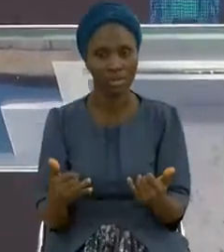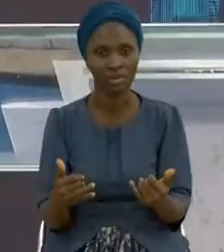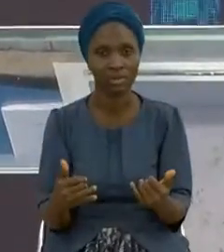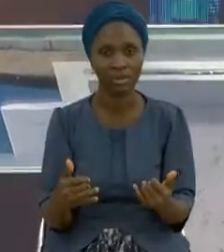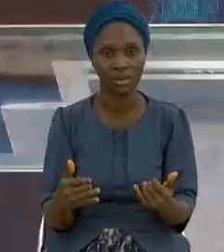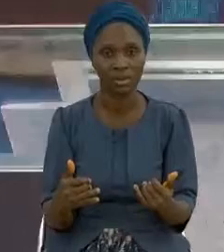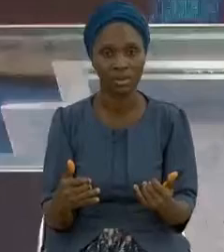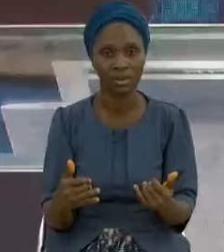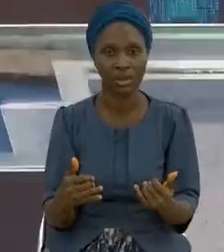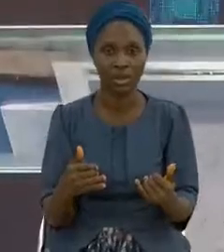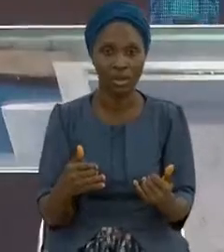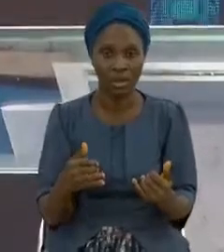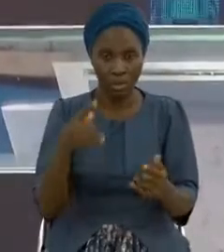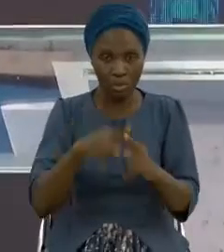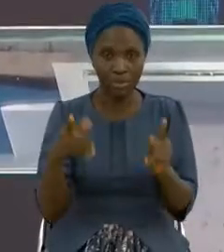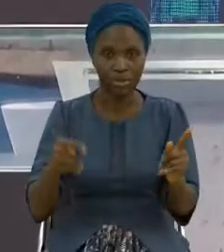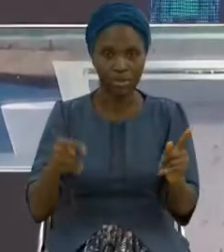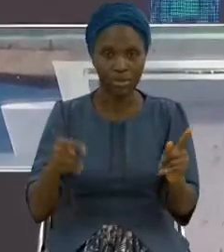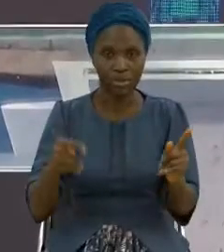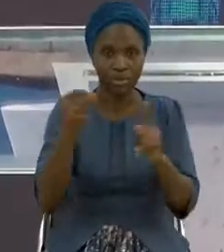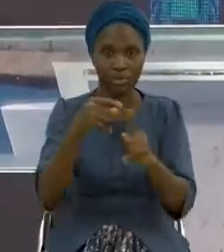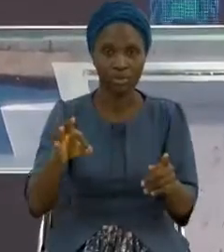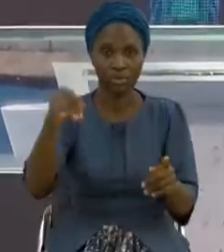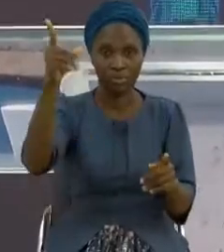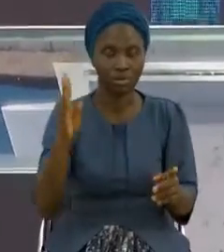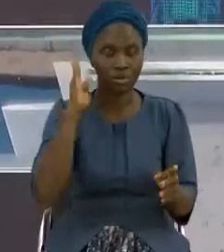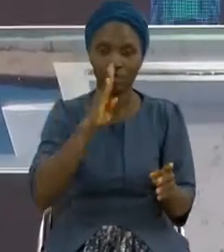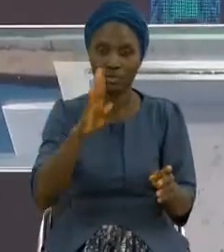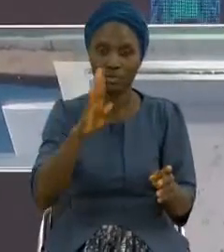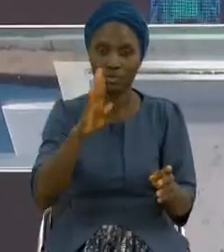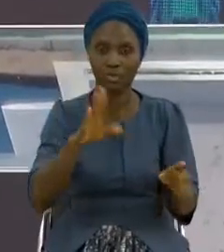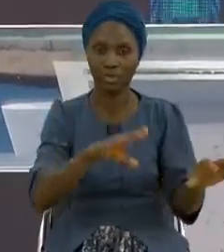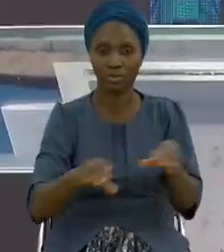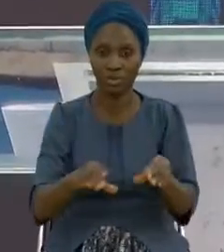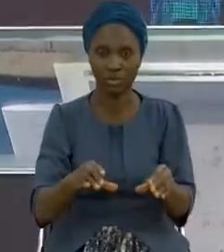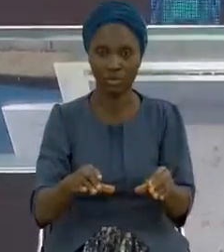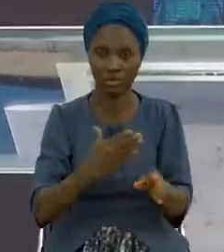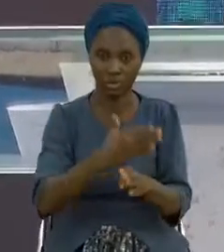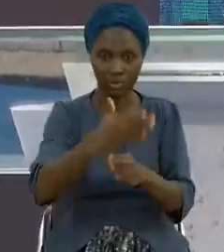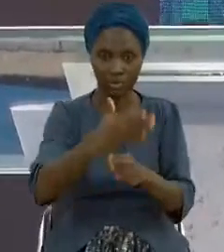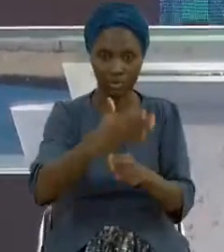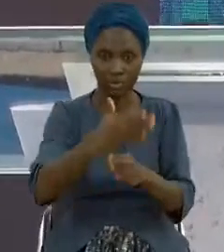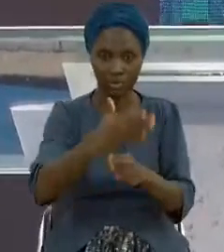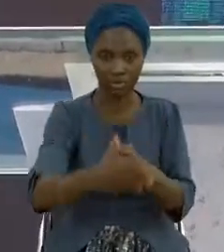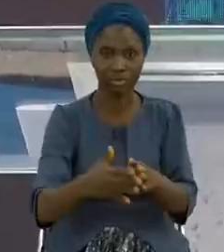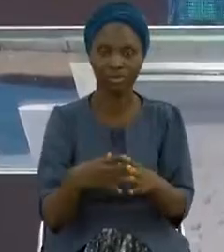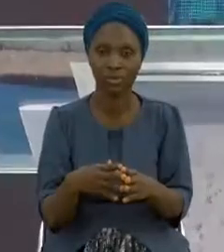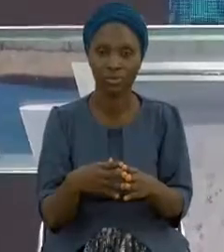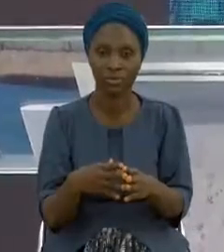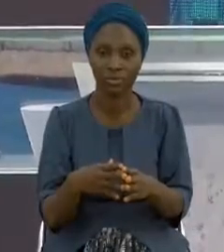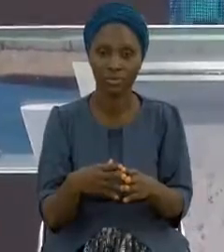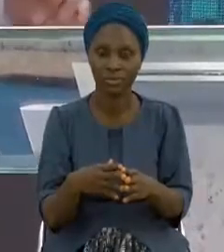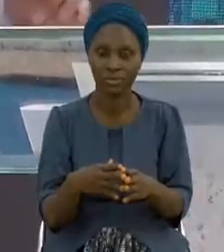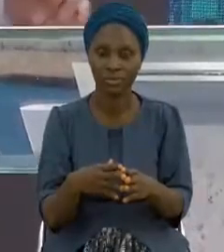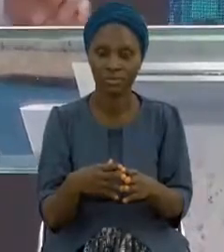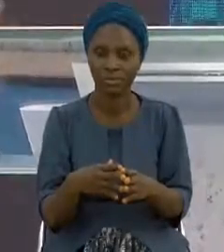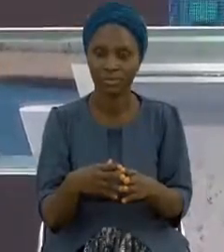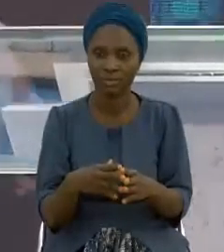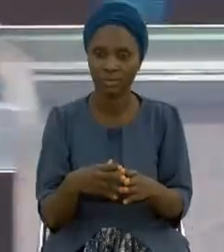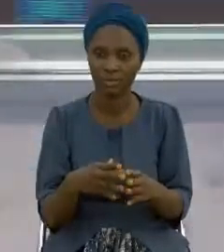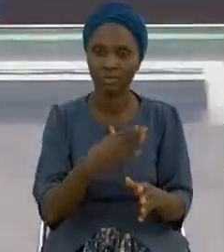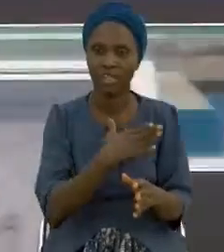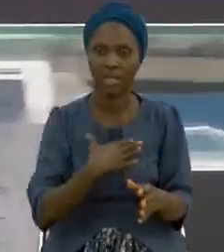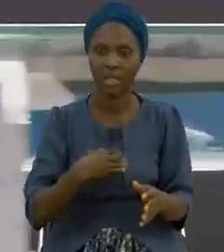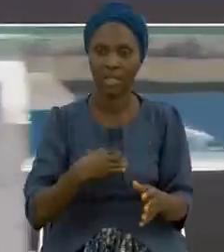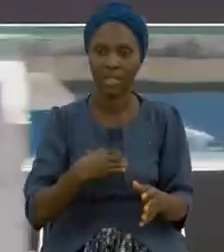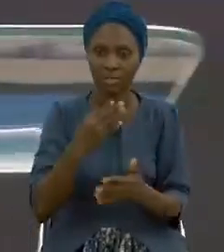him. And they didn't cover the tomb. And somebody had died. And